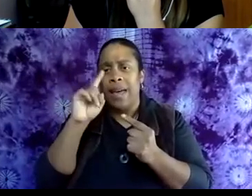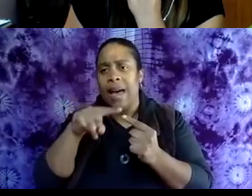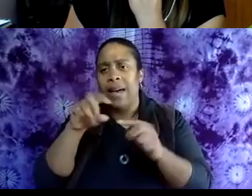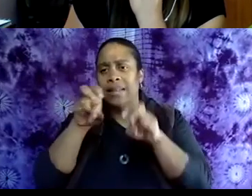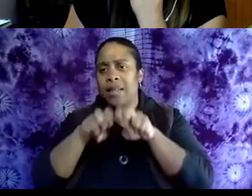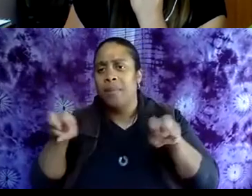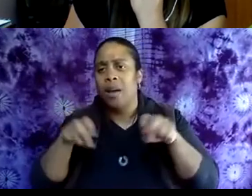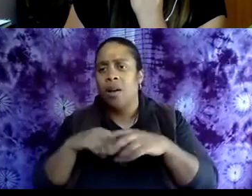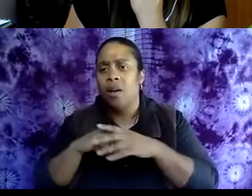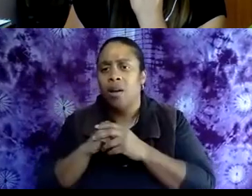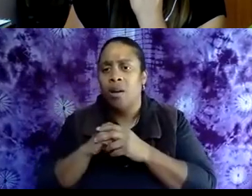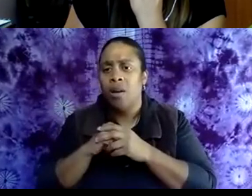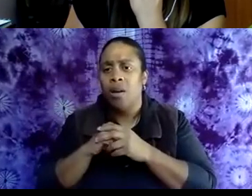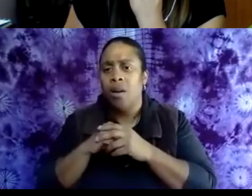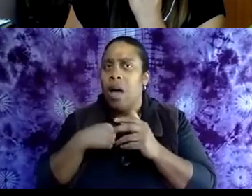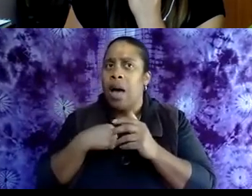am almost out of hope.